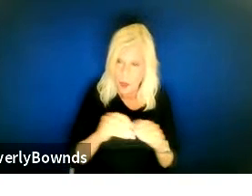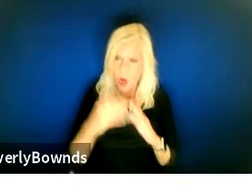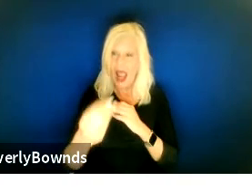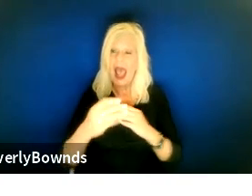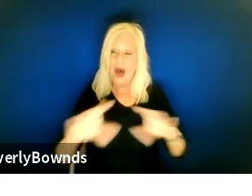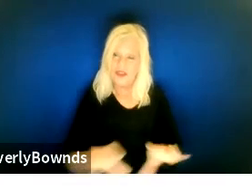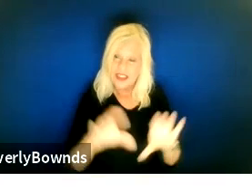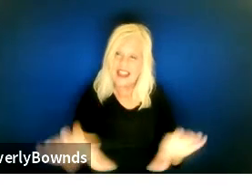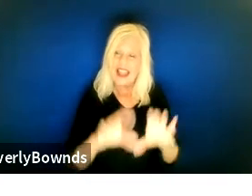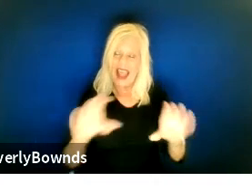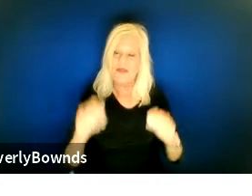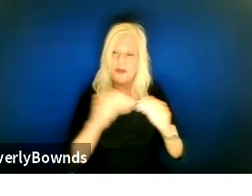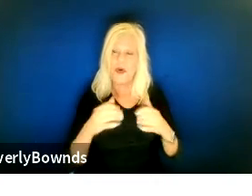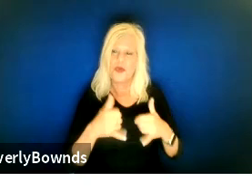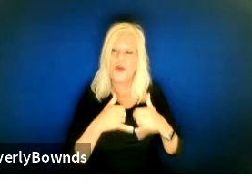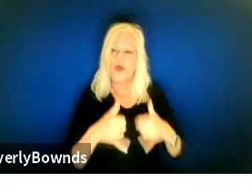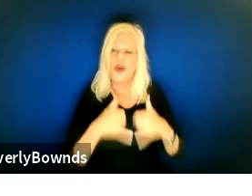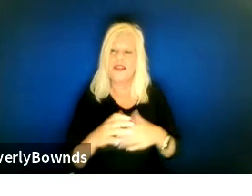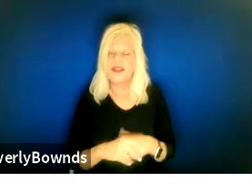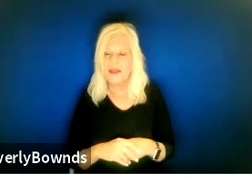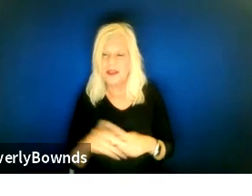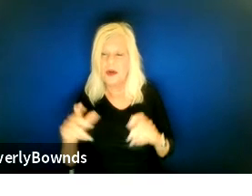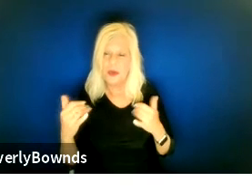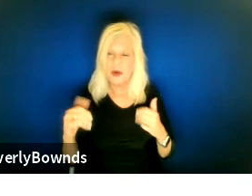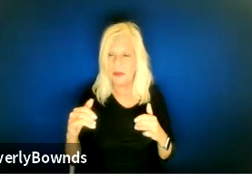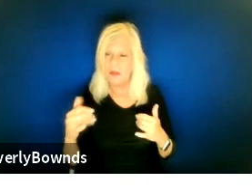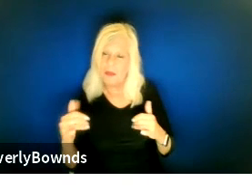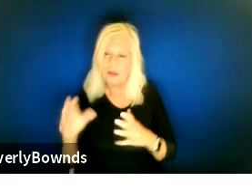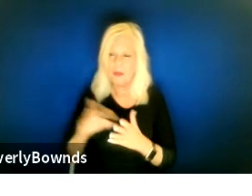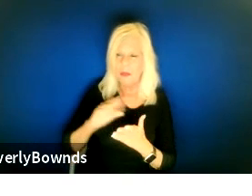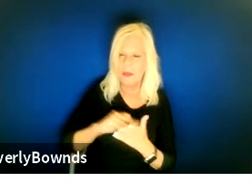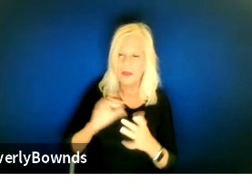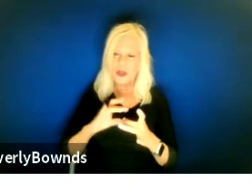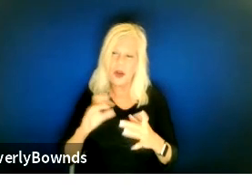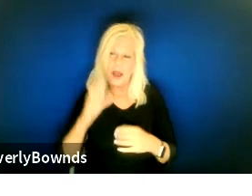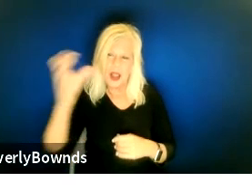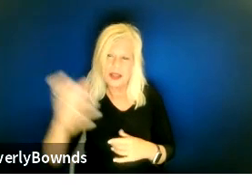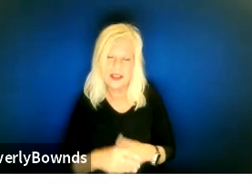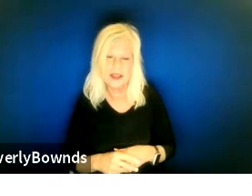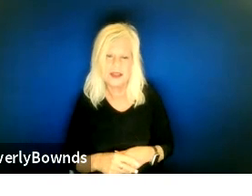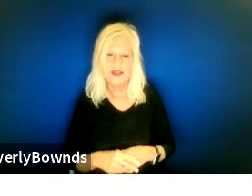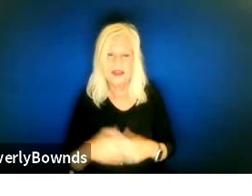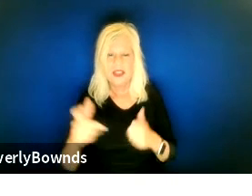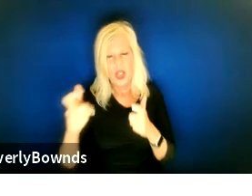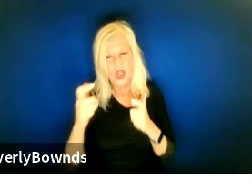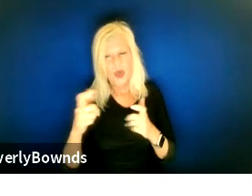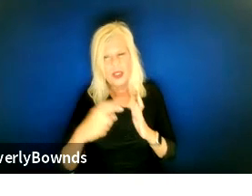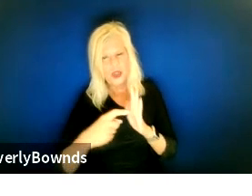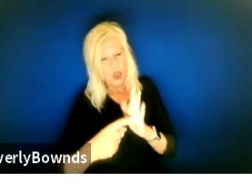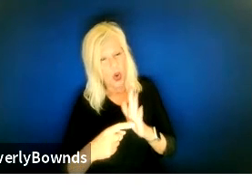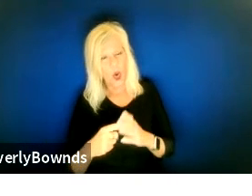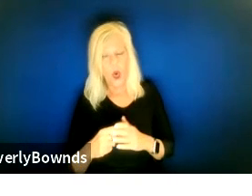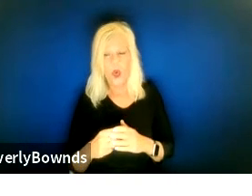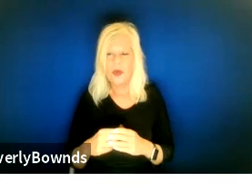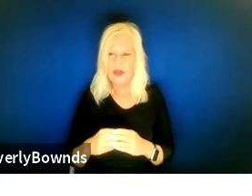rewards assigned to you. And so we are experimenting on such concepts. And here is a quick snapshot of the protocol for